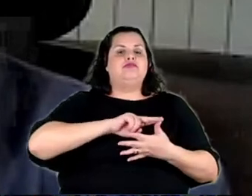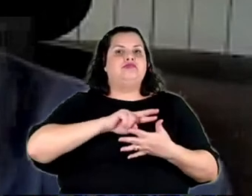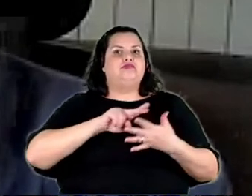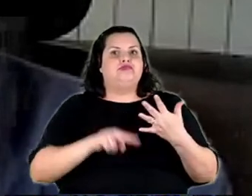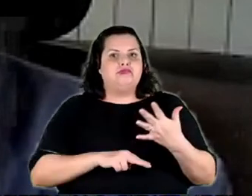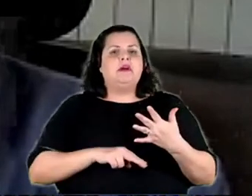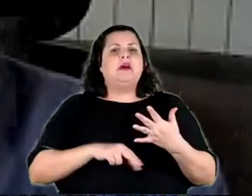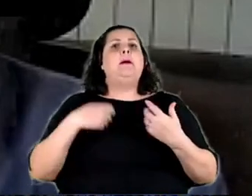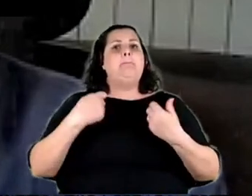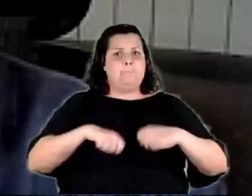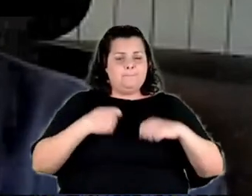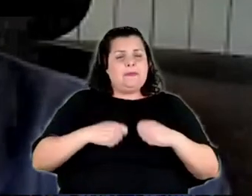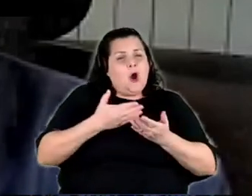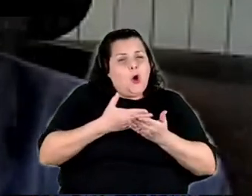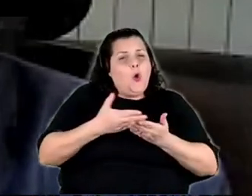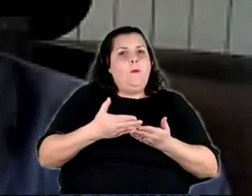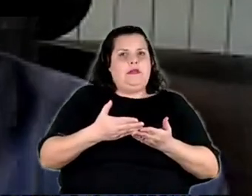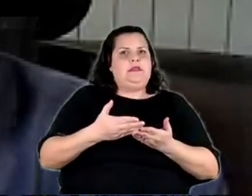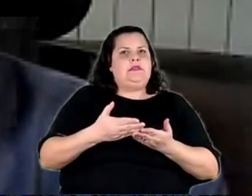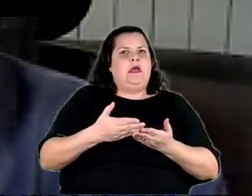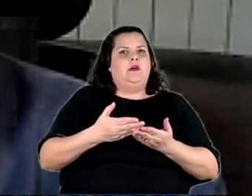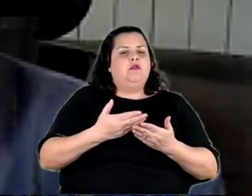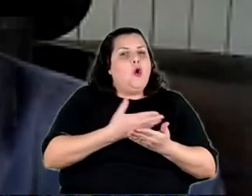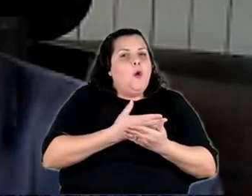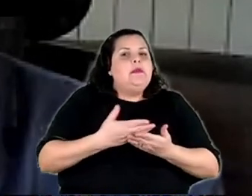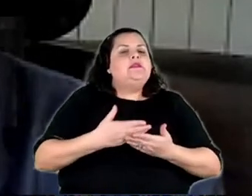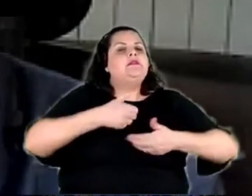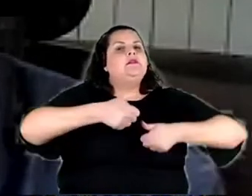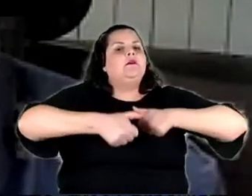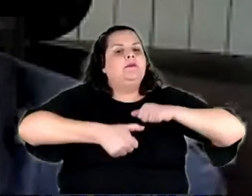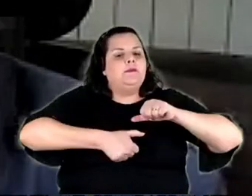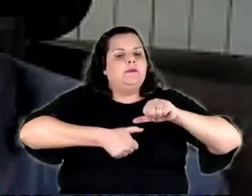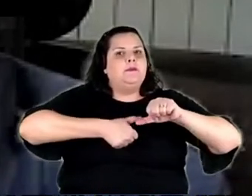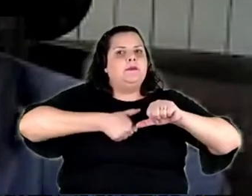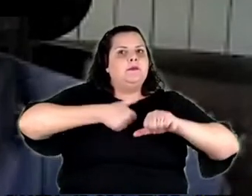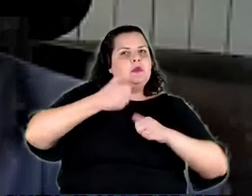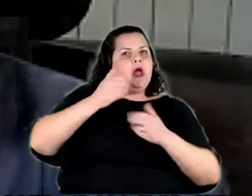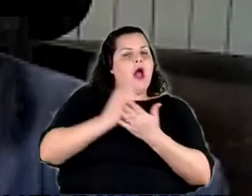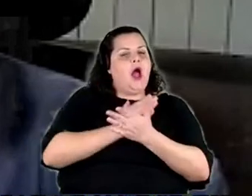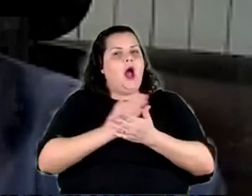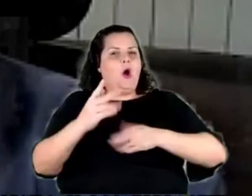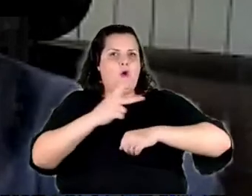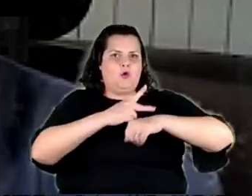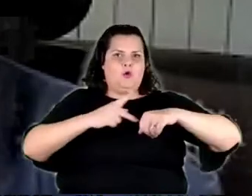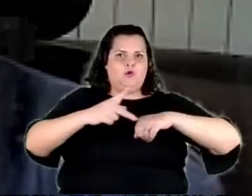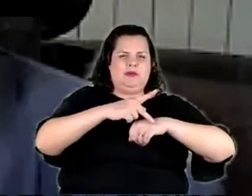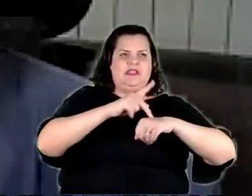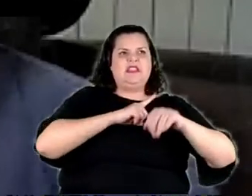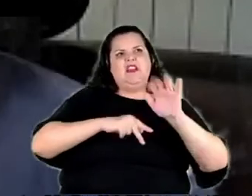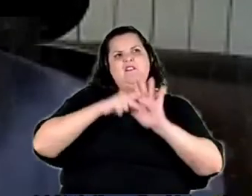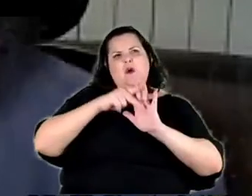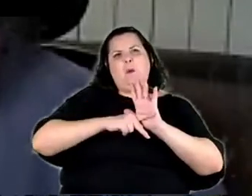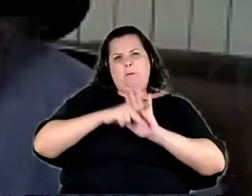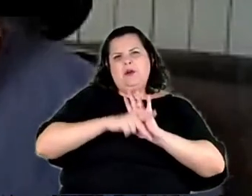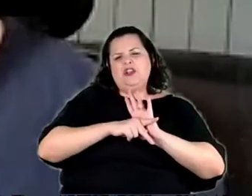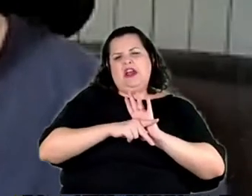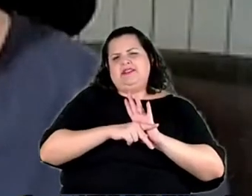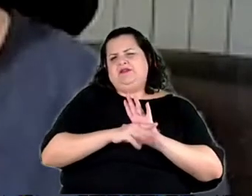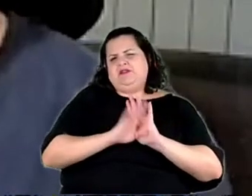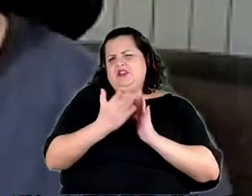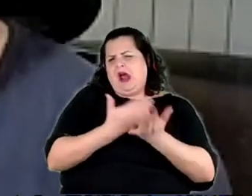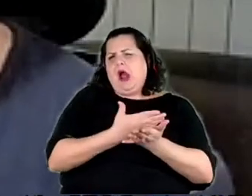substantial progress made on the school textbooks. and how they teach about the